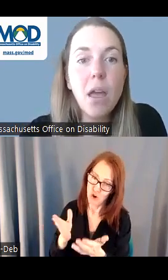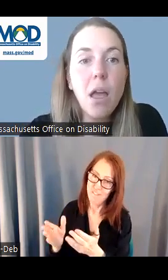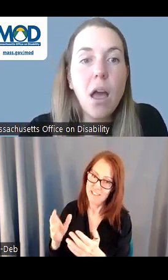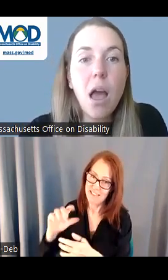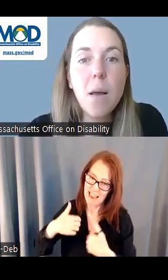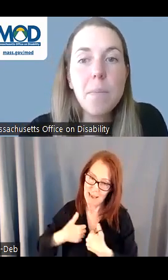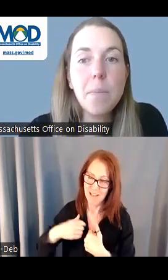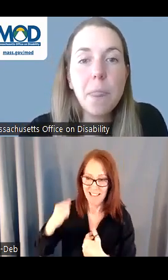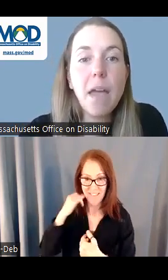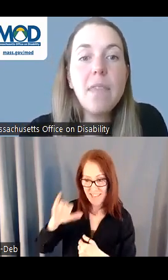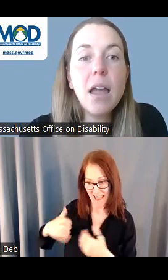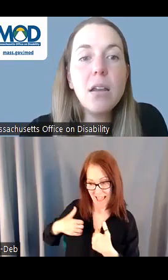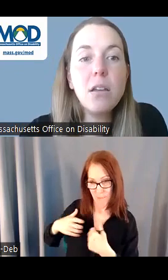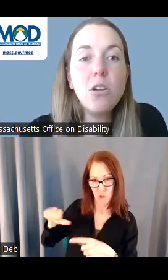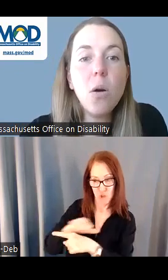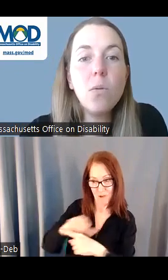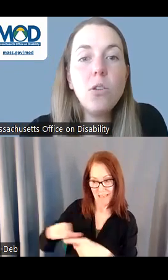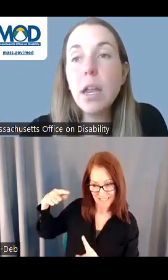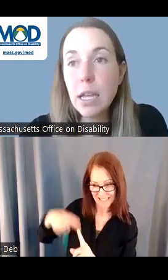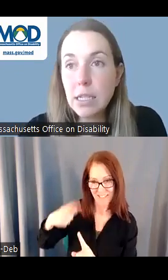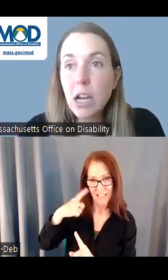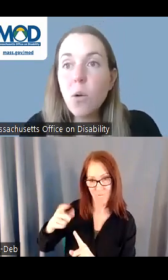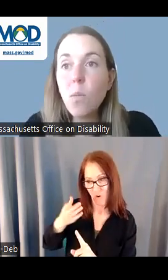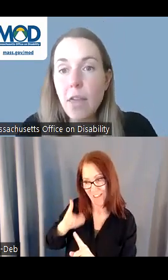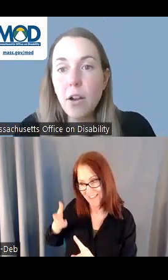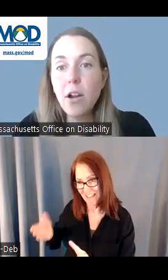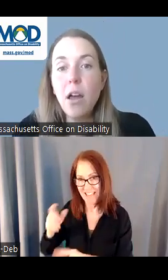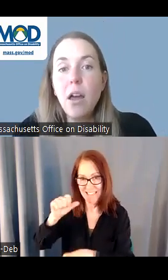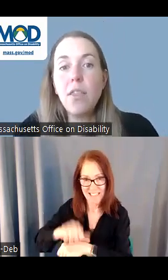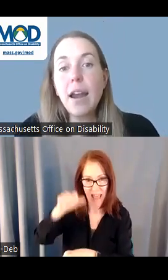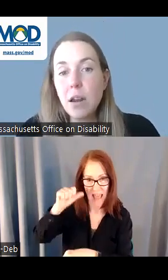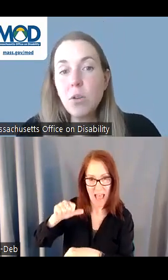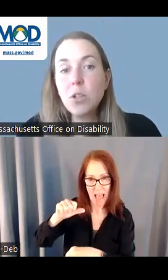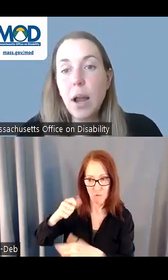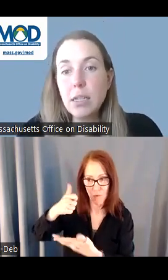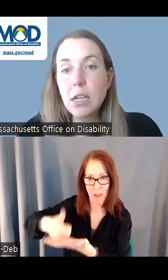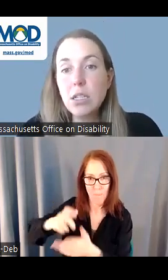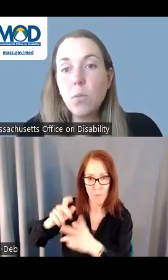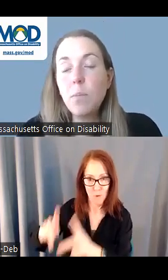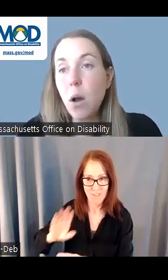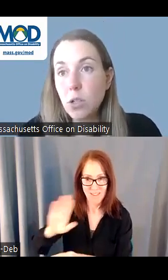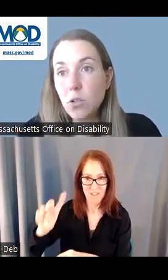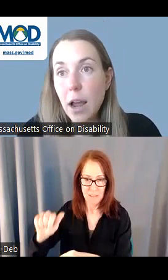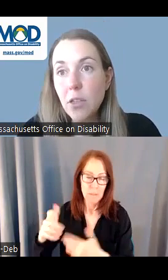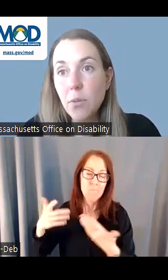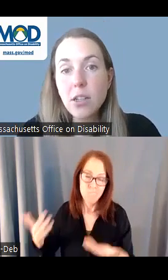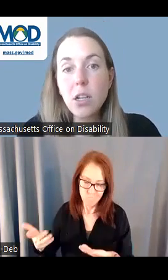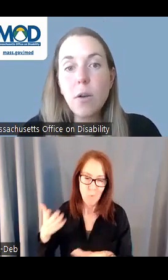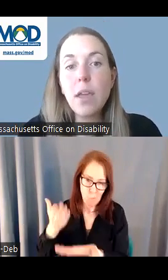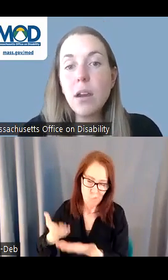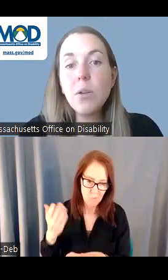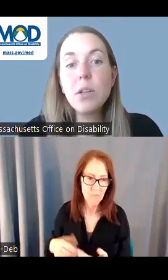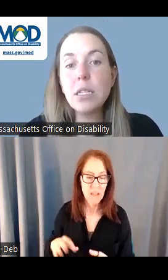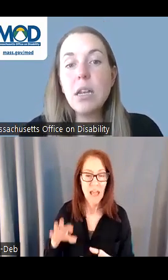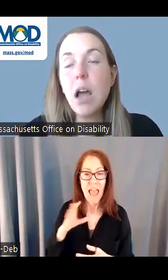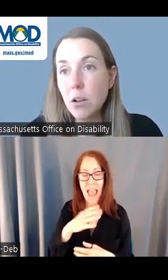disability. And then, you can consider whether that animal's presence would pose a direct threat. So